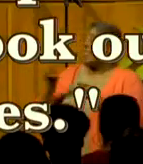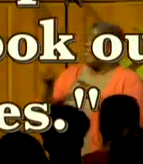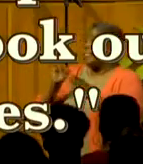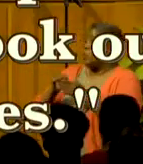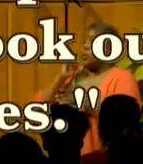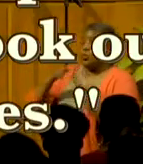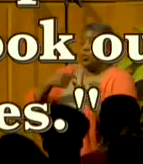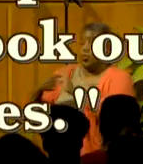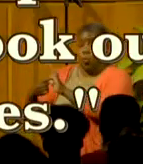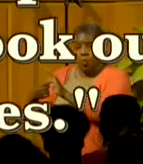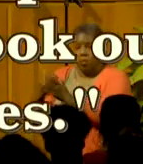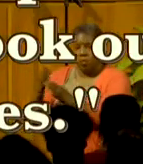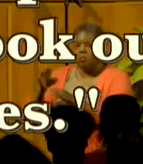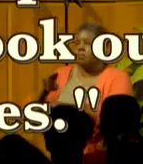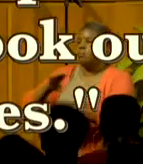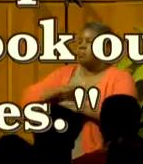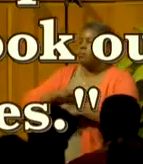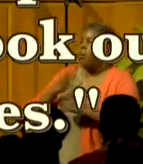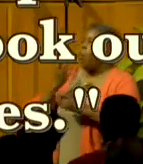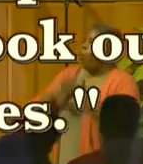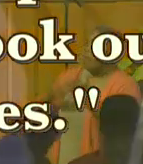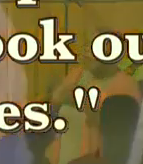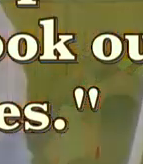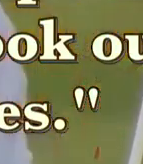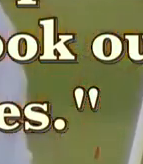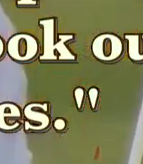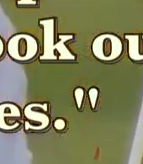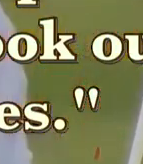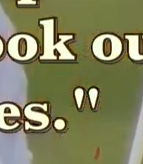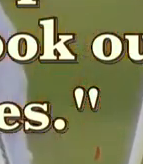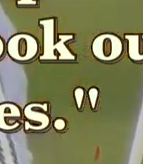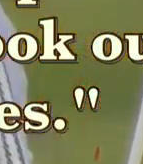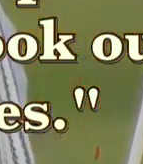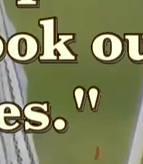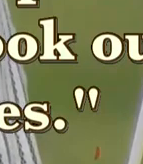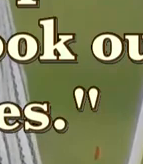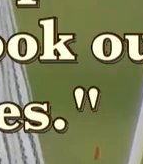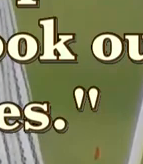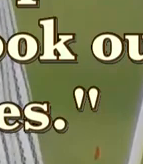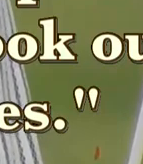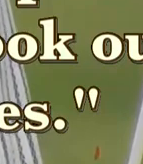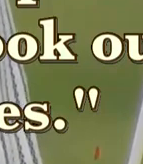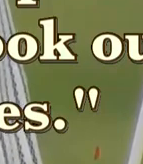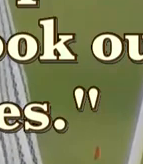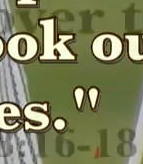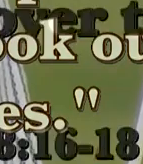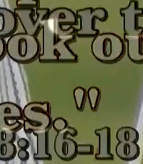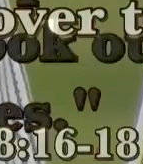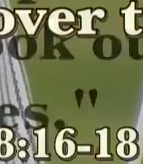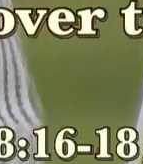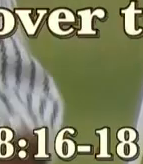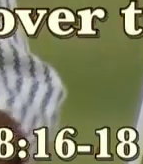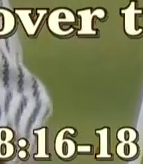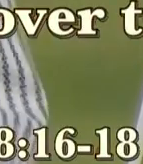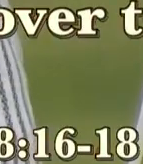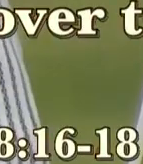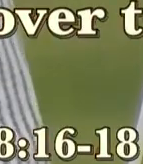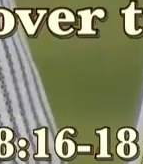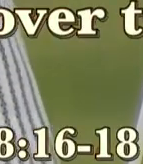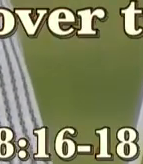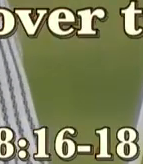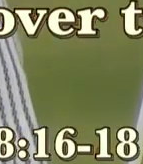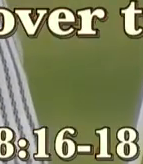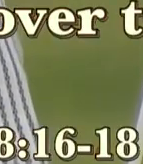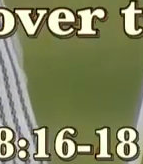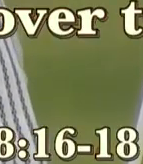was to fulfill what had been spoken through the prophet Isaiah. He took our infirmities and bore our diseases. Now, when